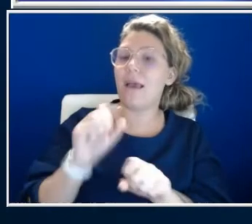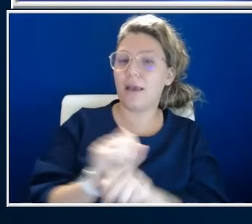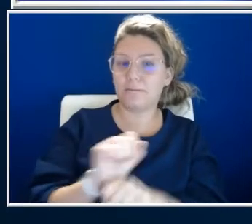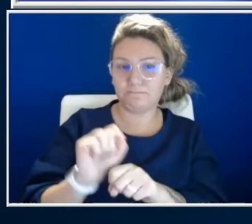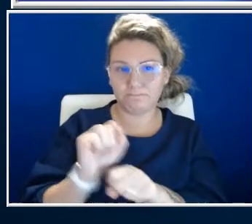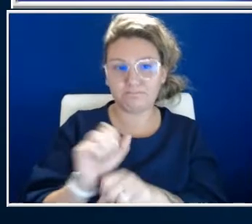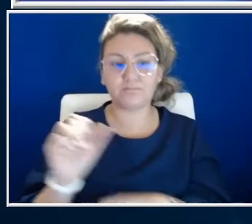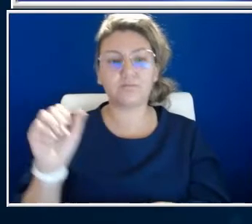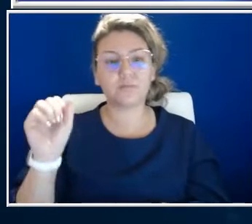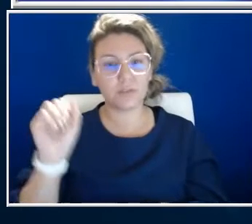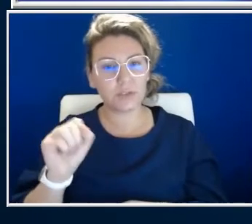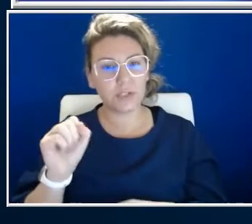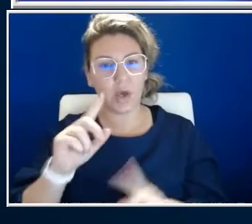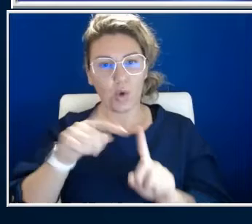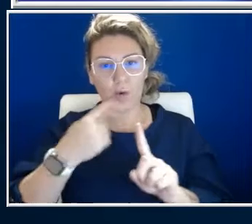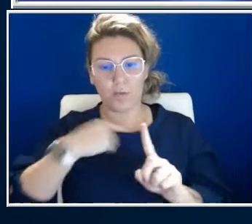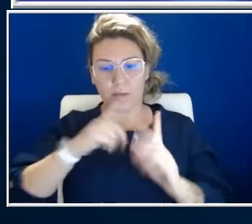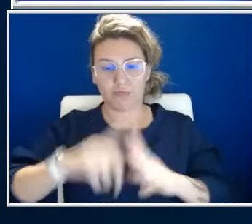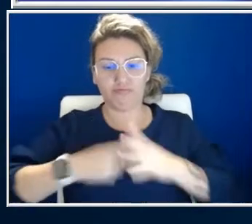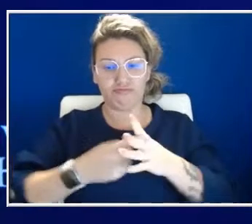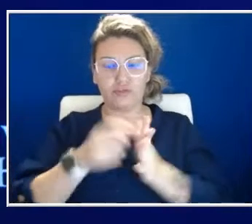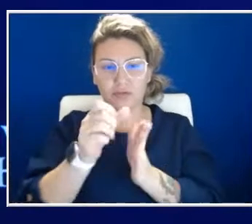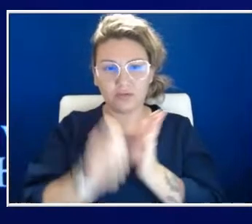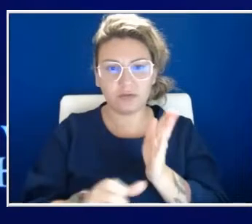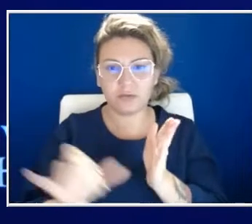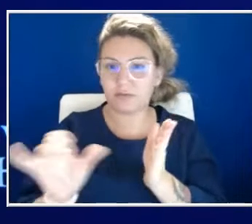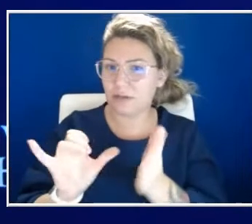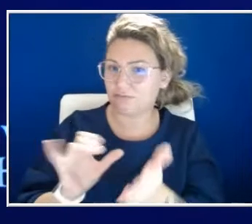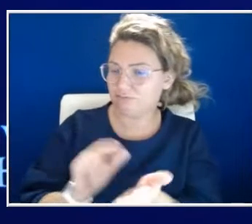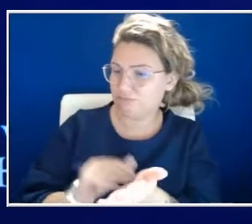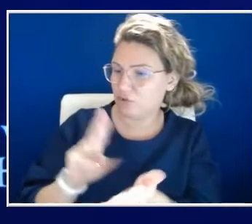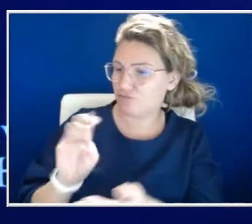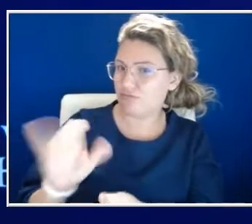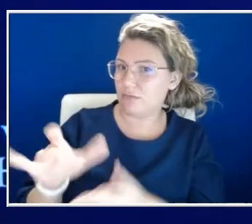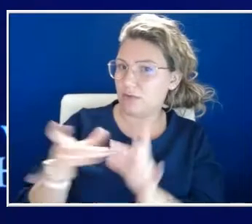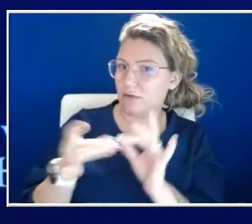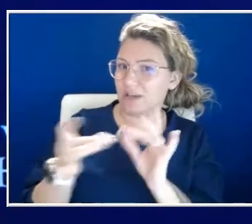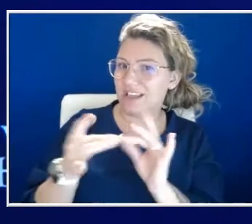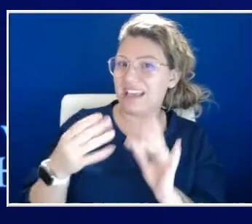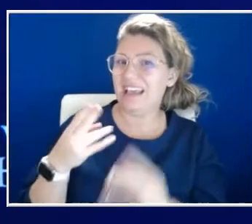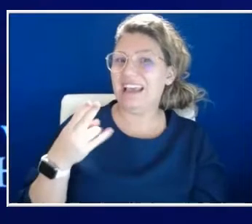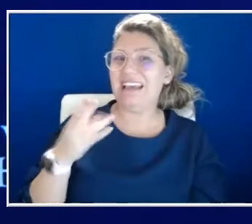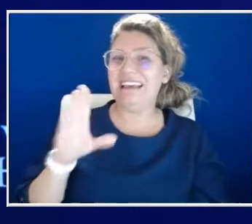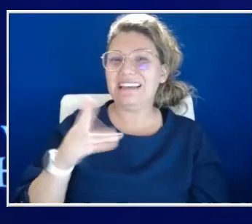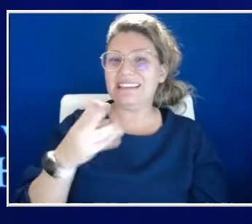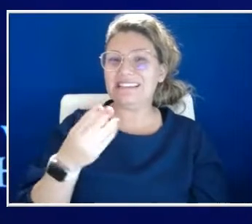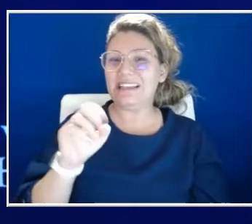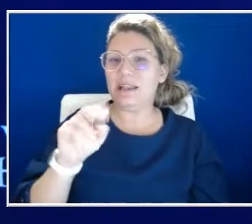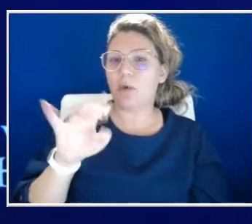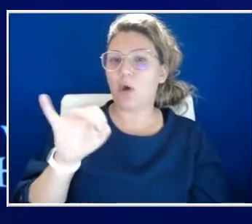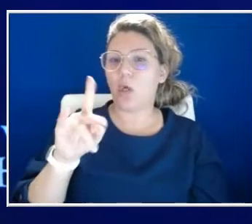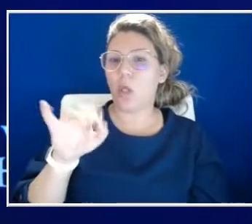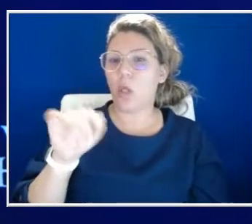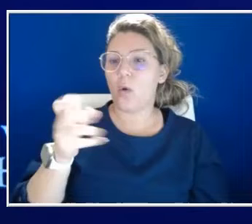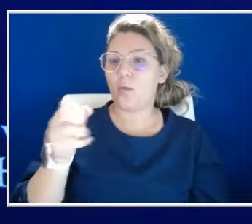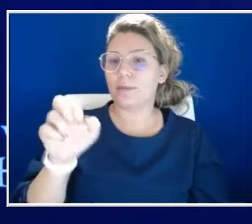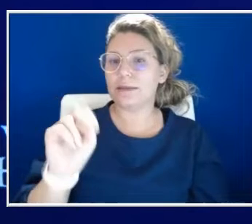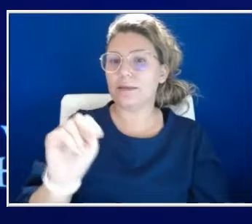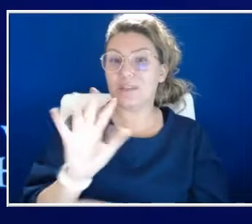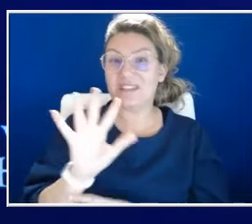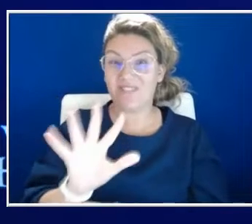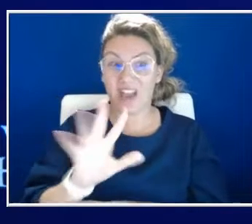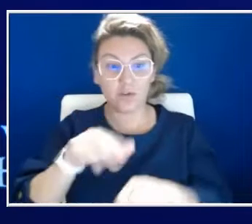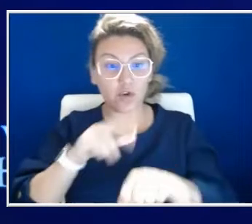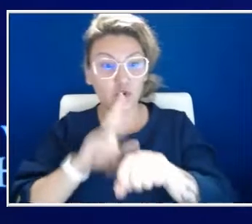we started the procedure, as Dr. May mentioned, Curtis's hemoglobin was 5. Normal is 13. Mm-hmm. In a